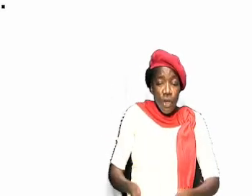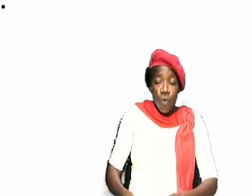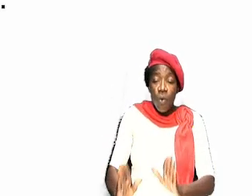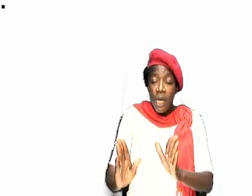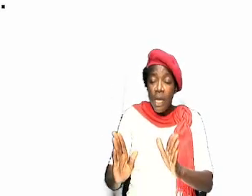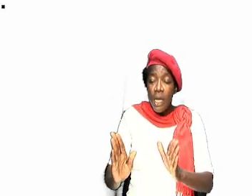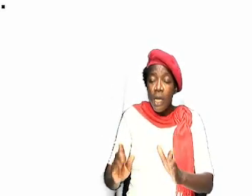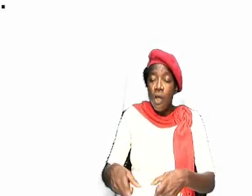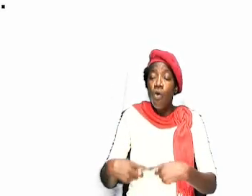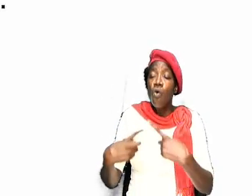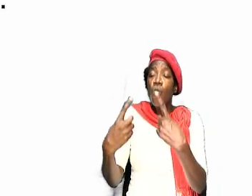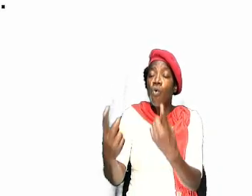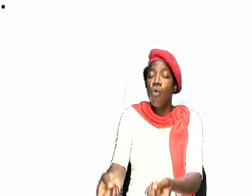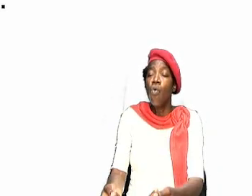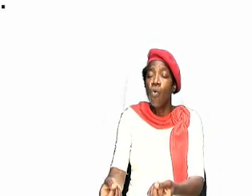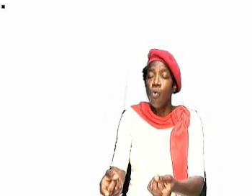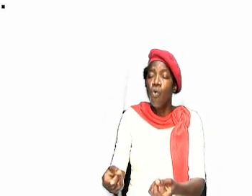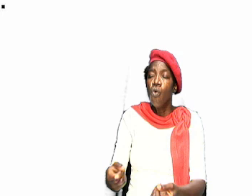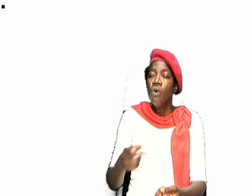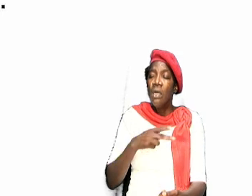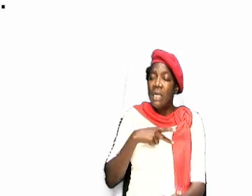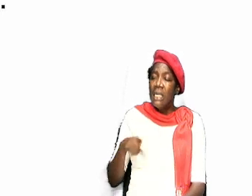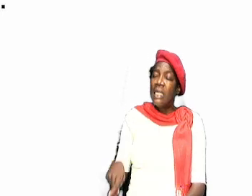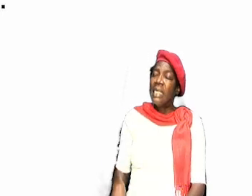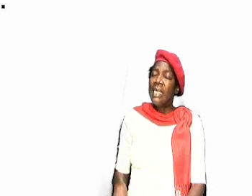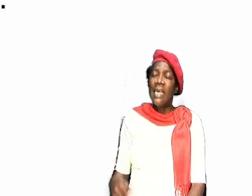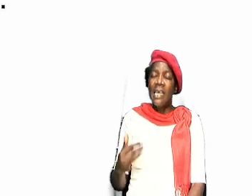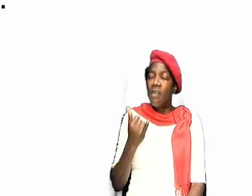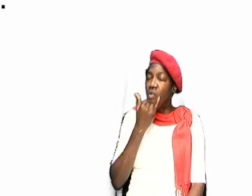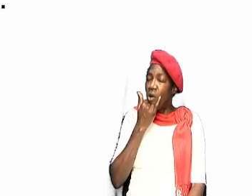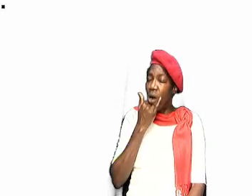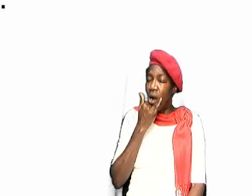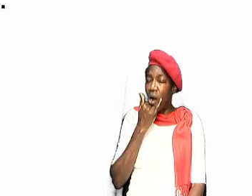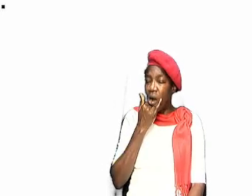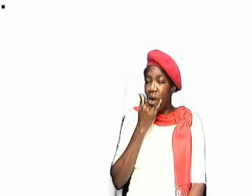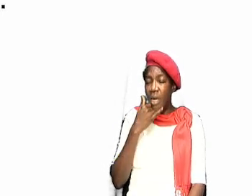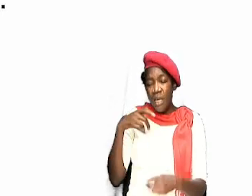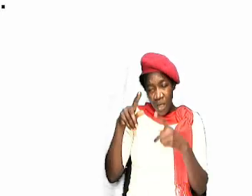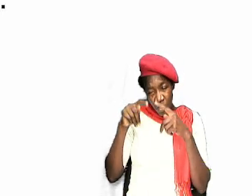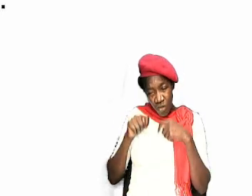go. So the king, even though he was wrong,